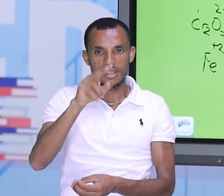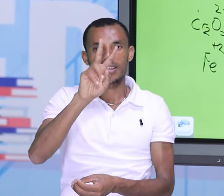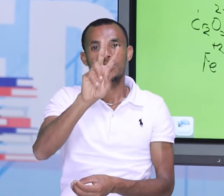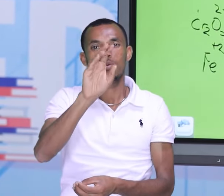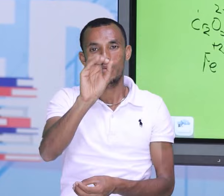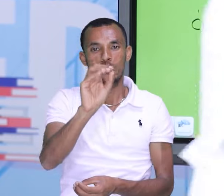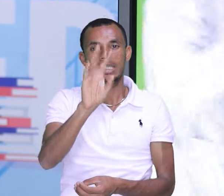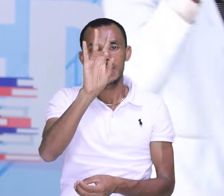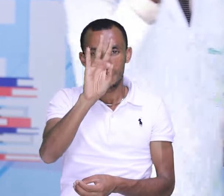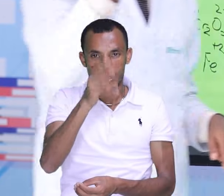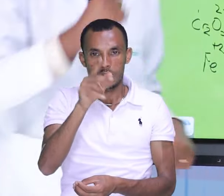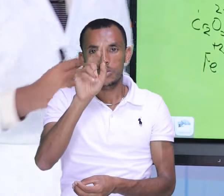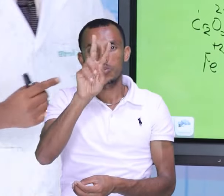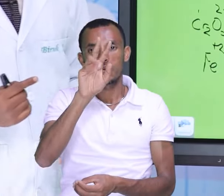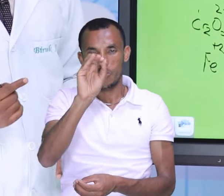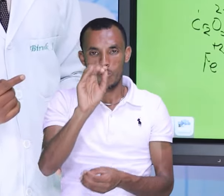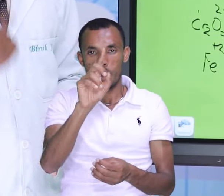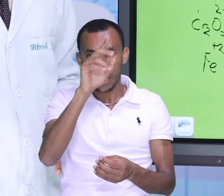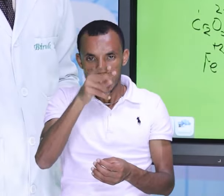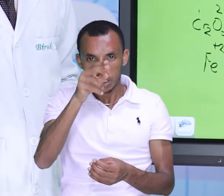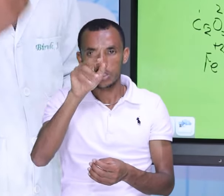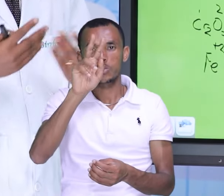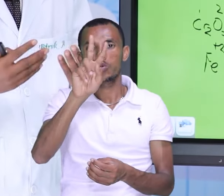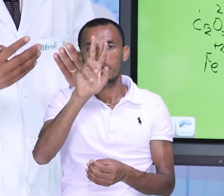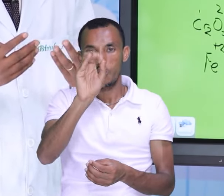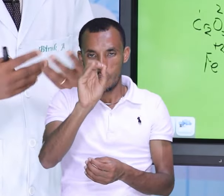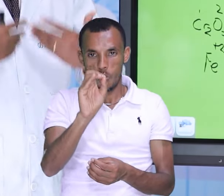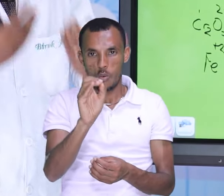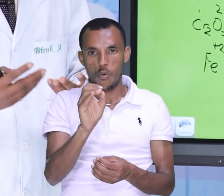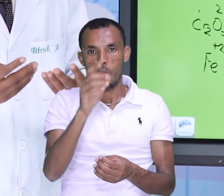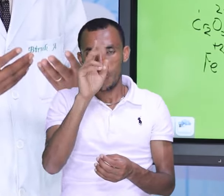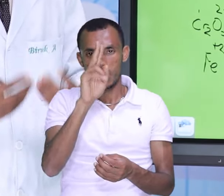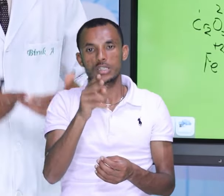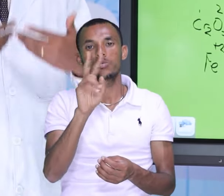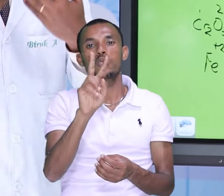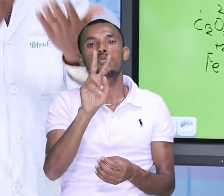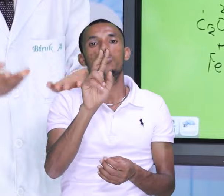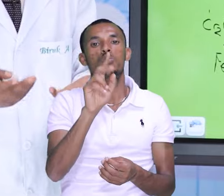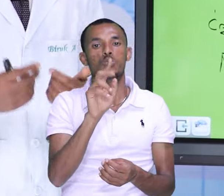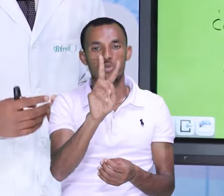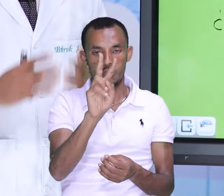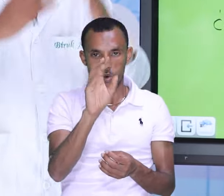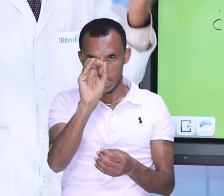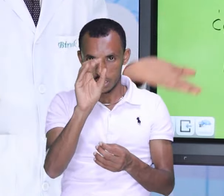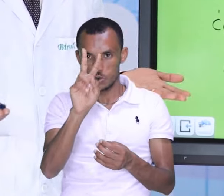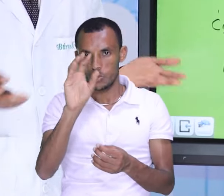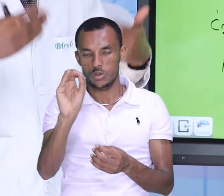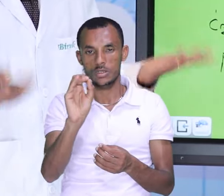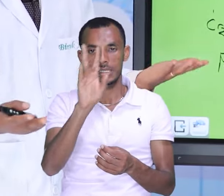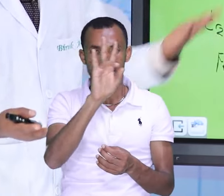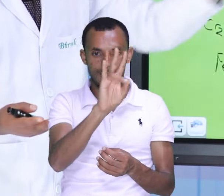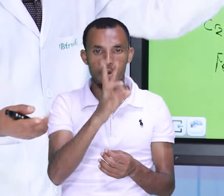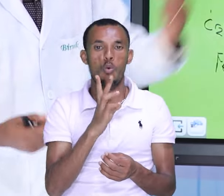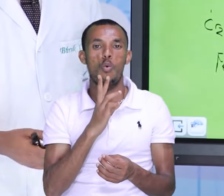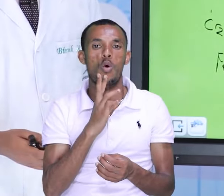7H2O. Why 7H2O? Because 1 H2O contains how many oxygen? 1 oxygen. 2 oxygen, 2 water molecule, it contains 2 oxygen. 7